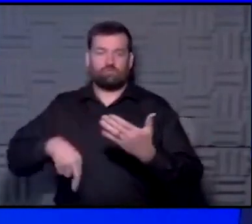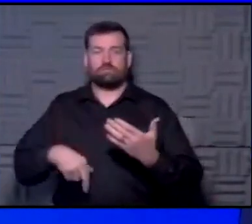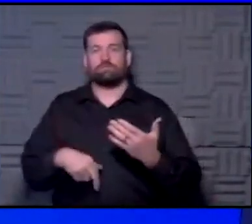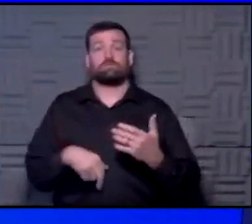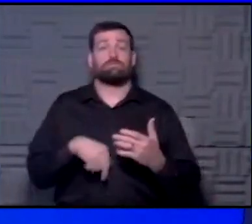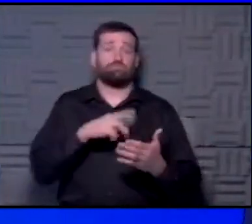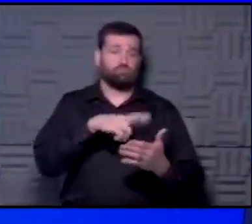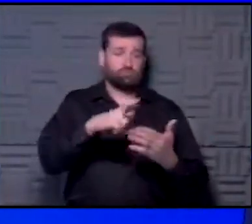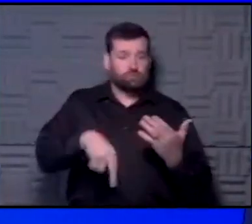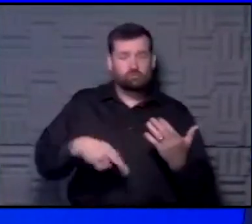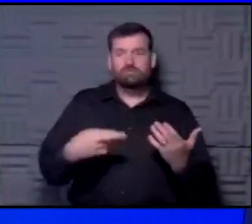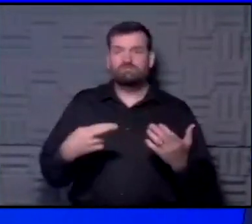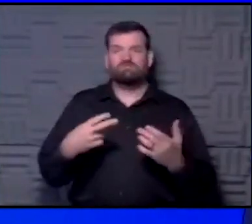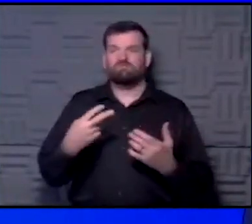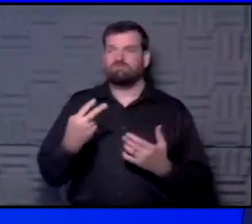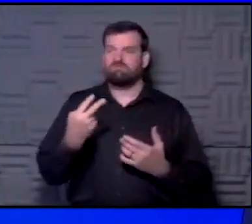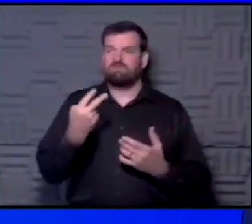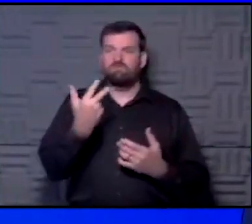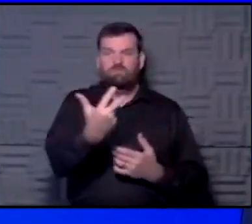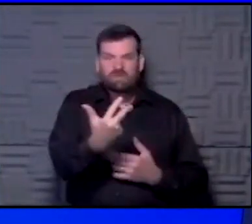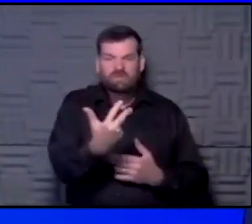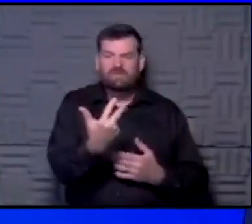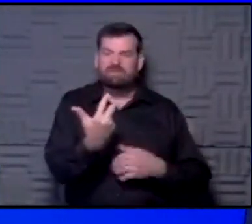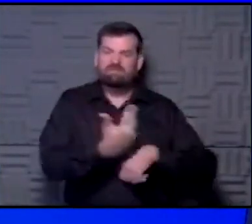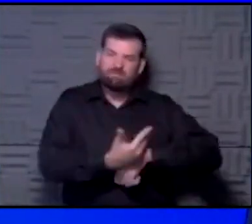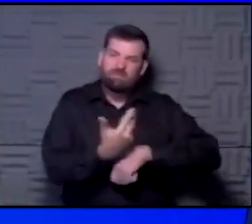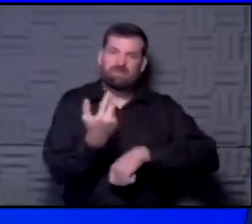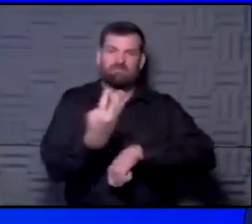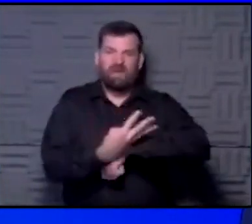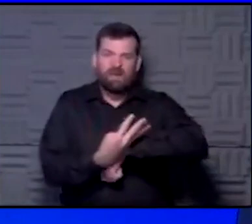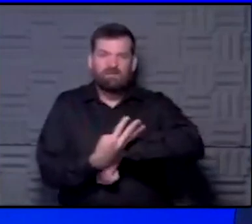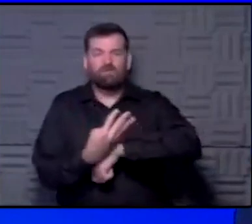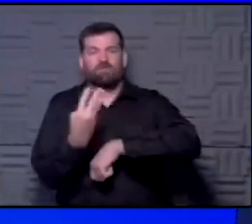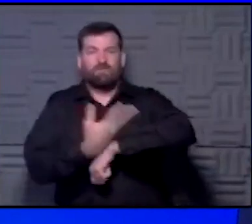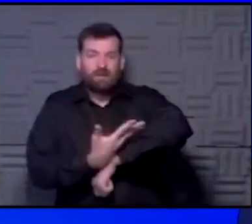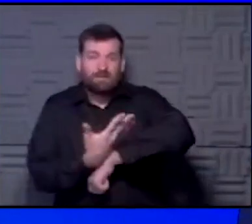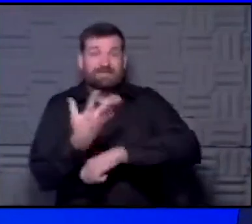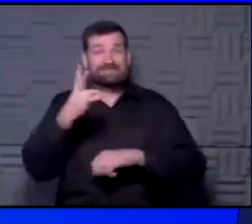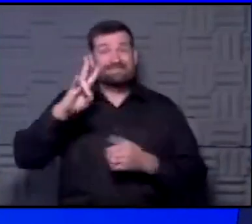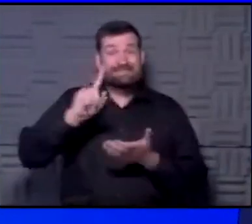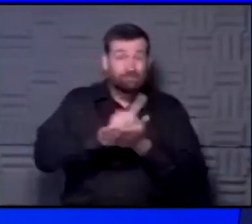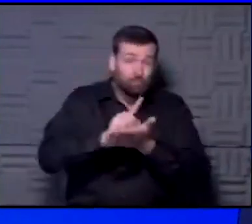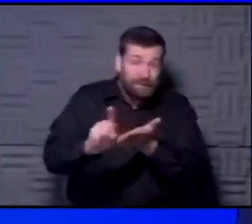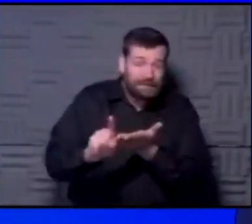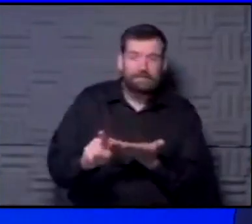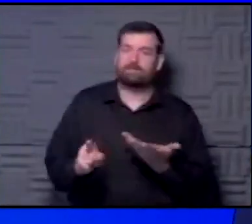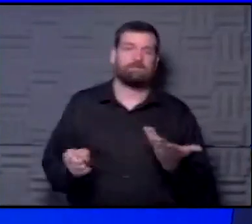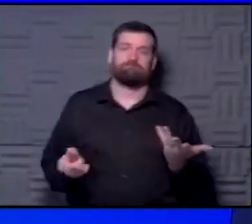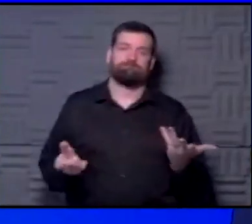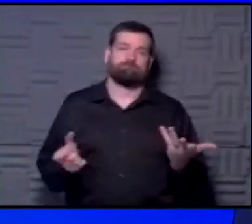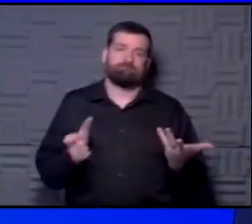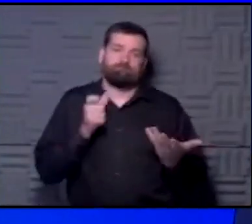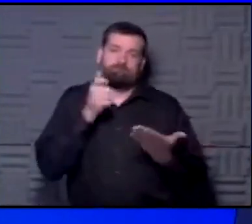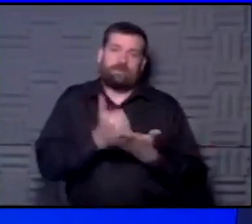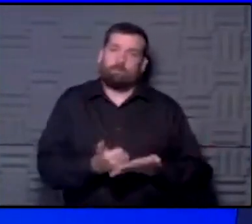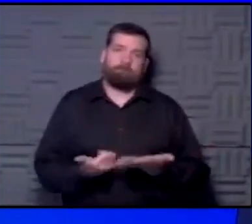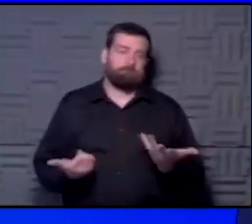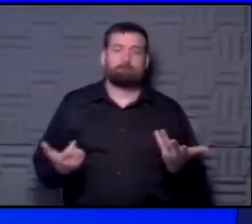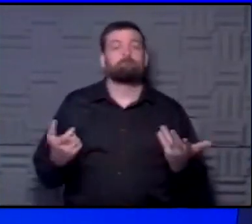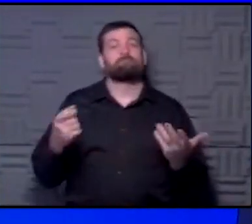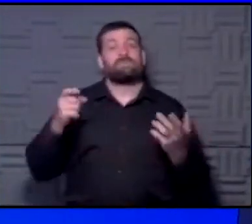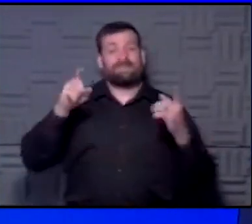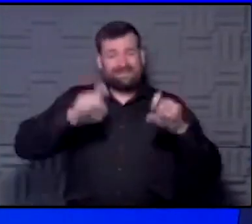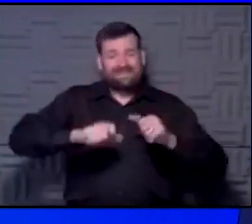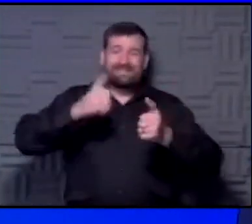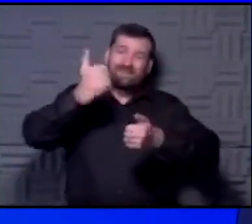a result back 3, 5, 7 days later really doesn't help. So we would certainly like to test everybody as often